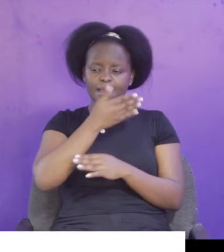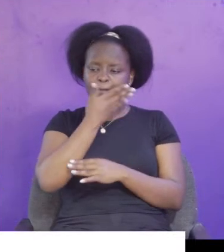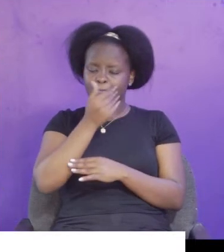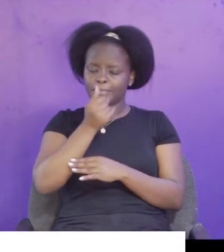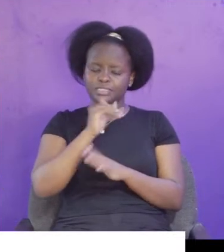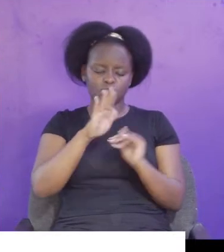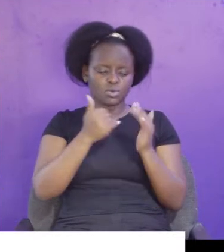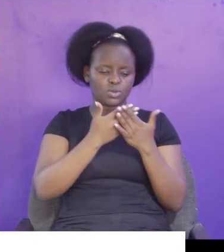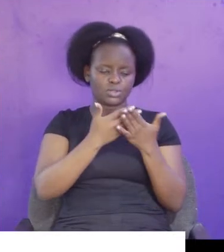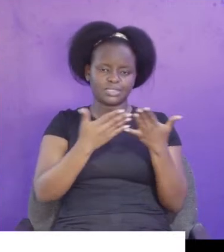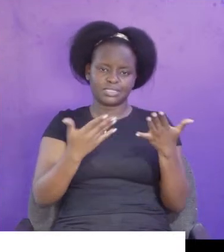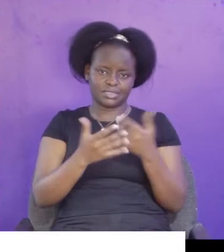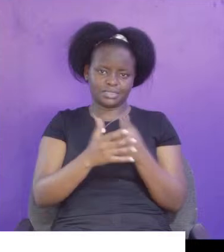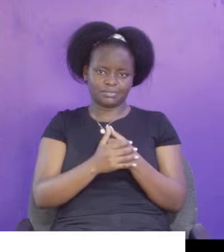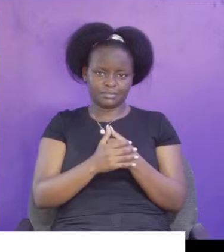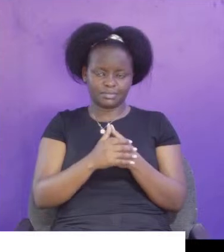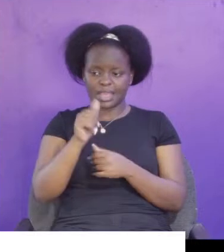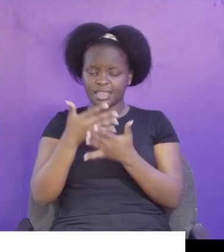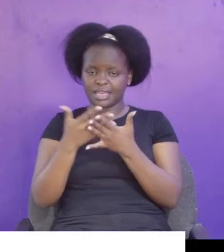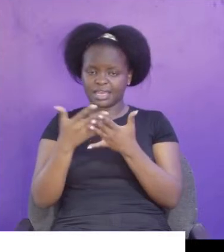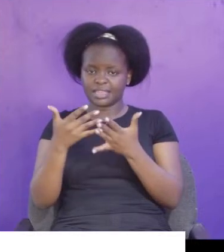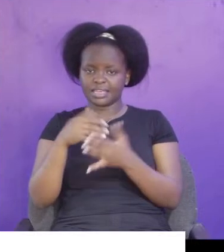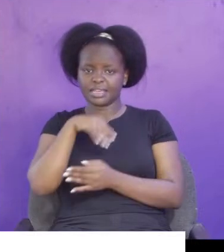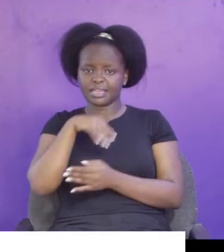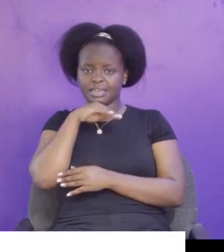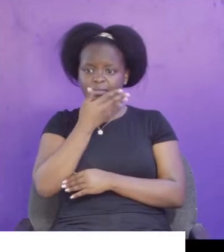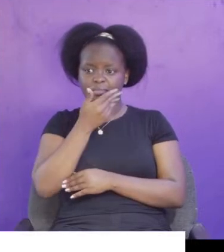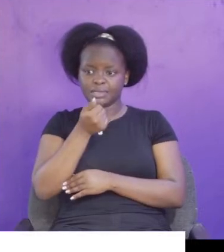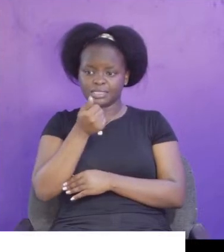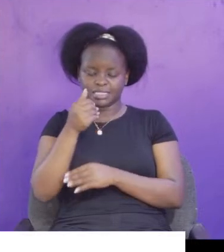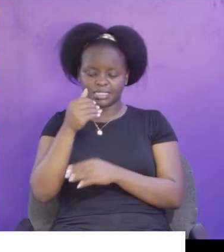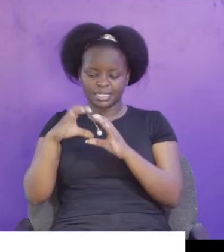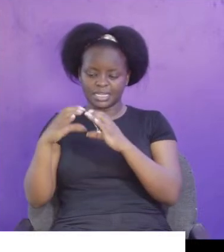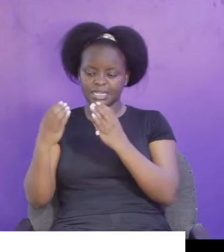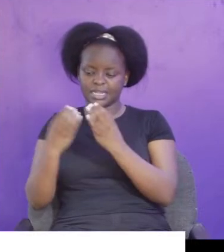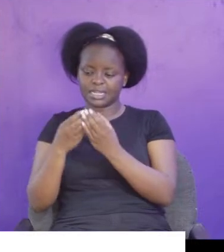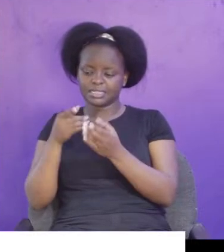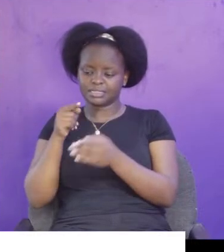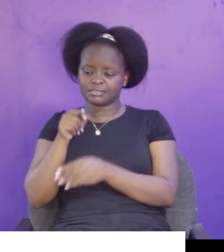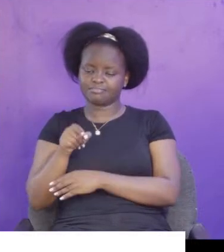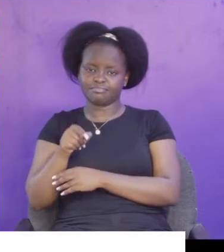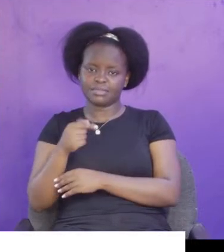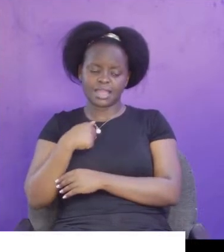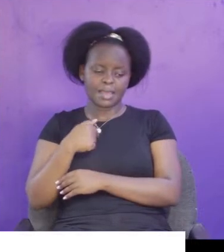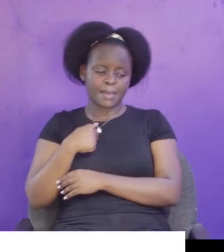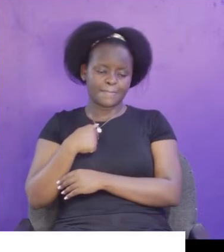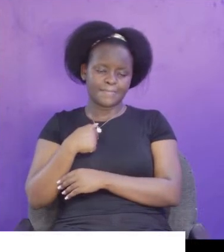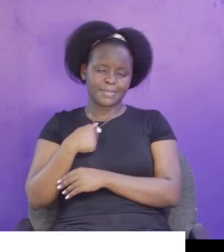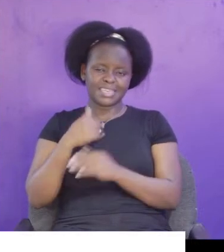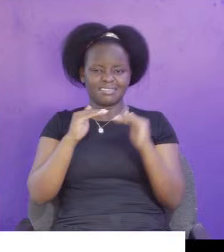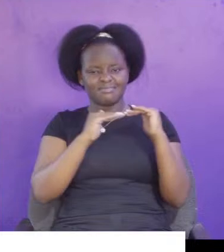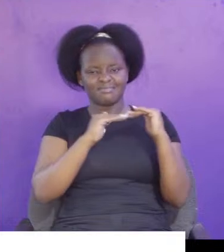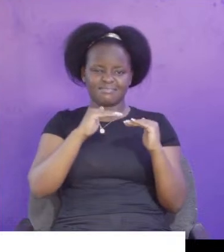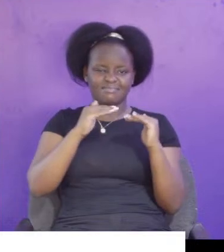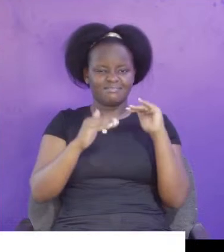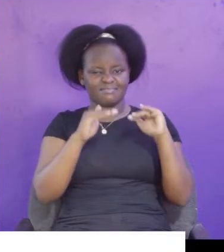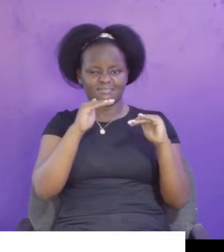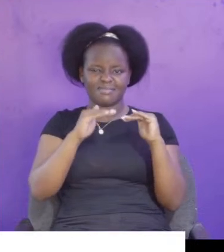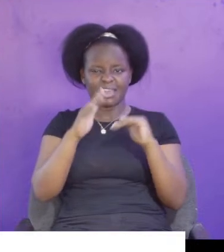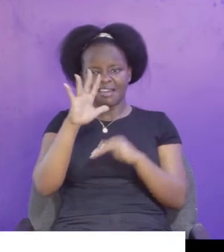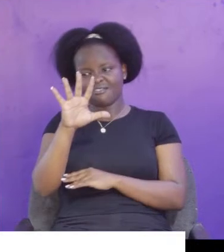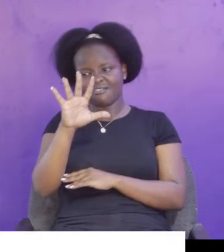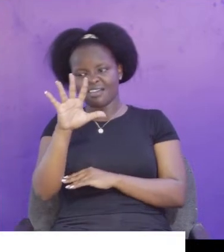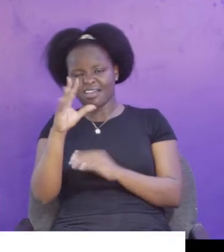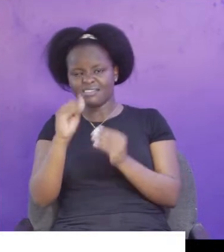other thing Raila was best at was in class. Me, I was average. I could be number 5, number 4, number